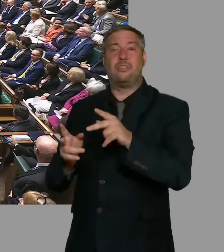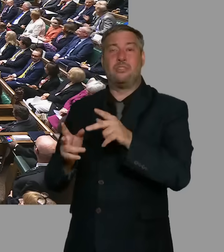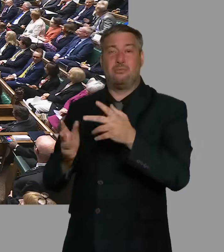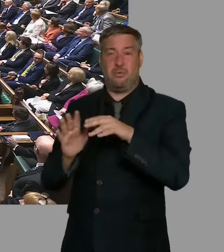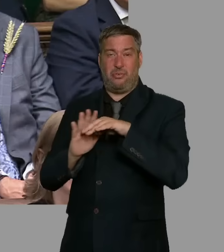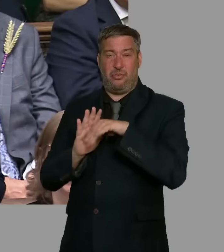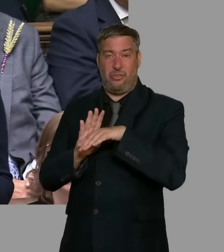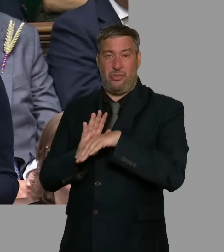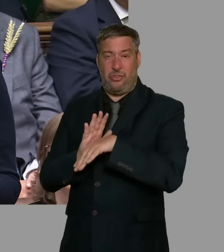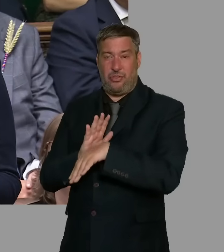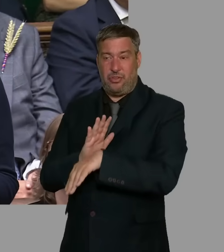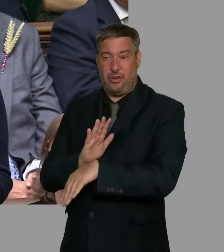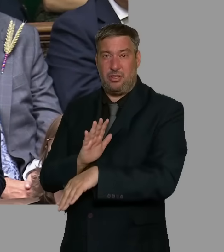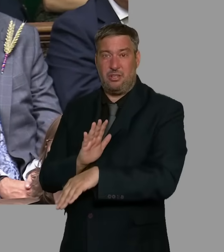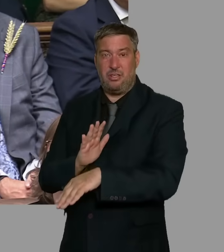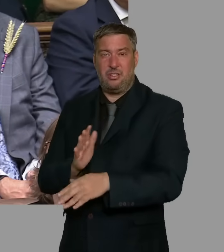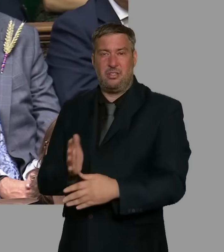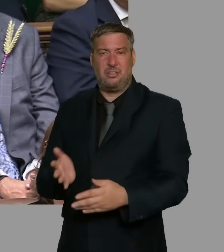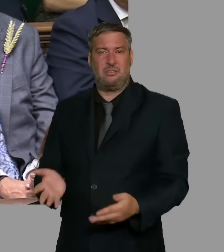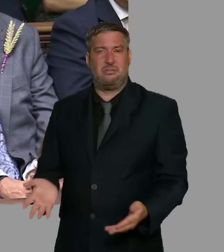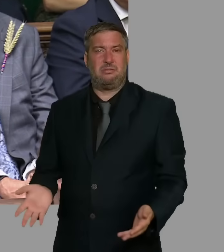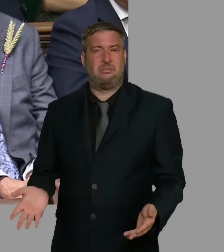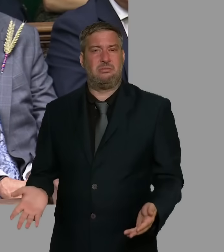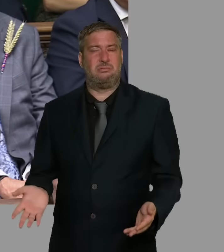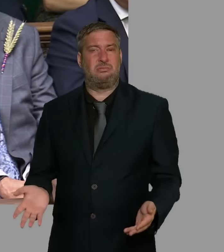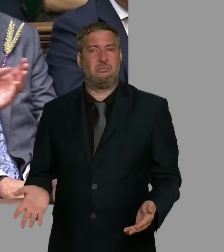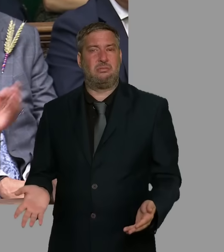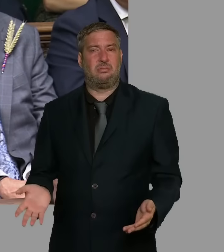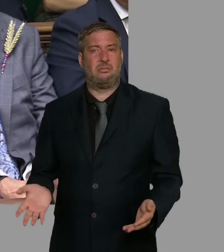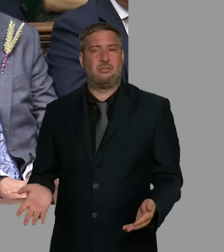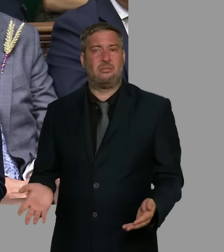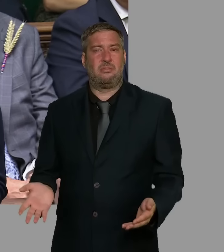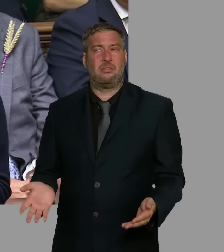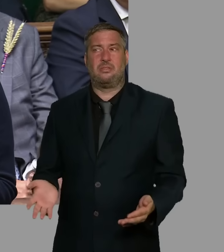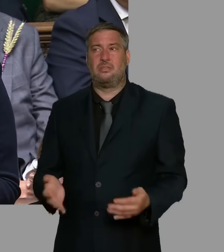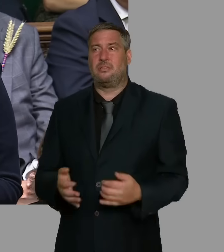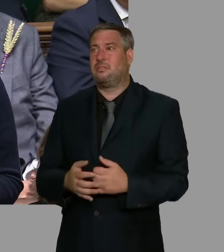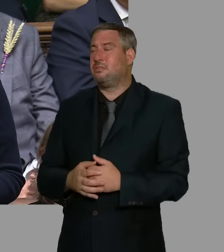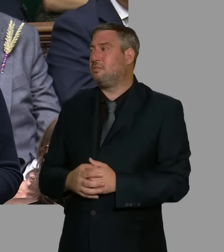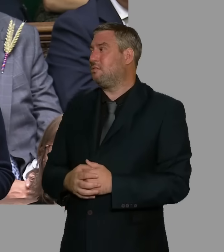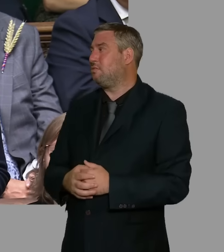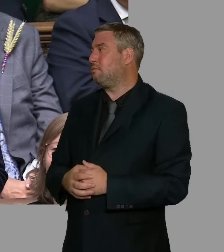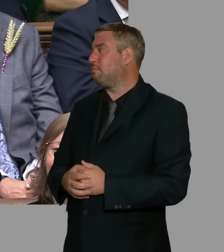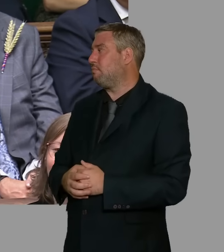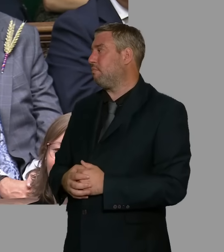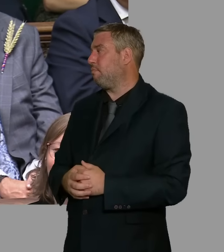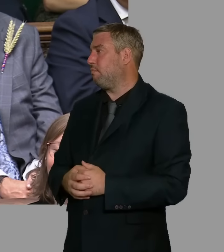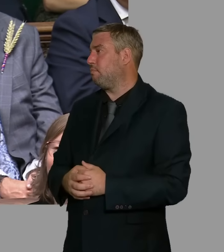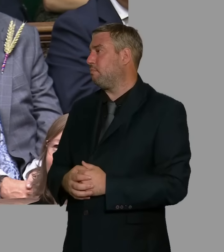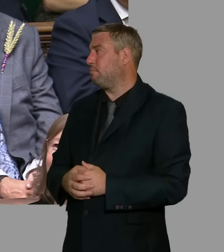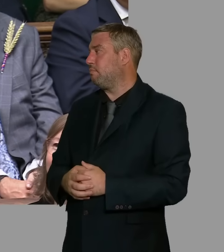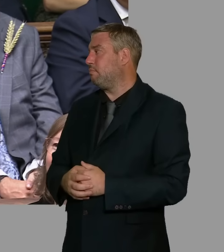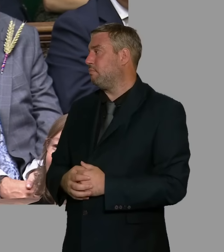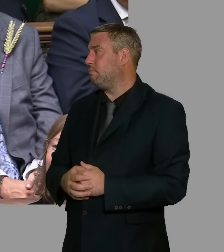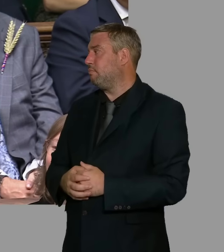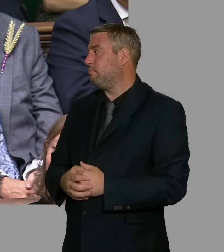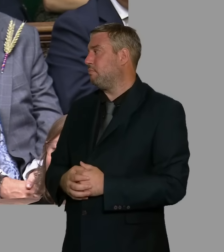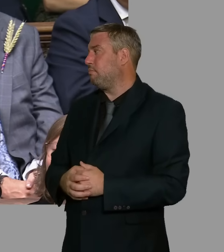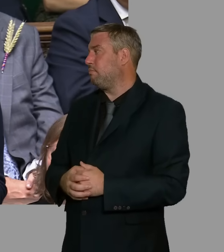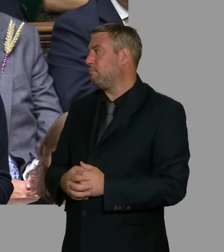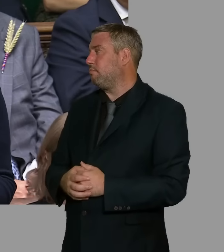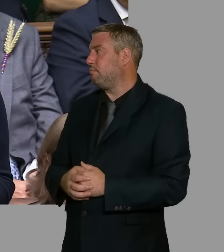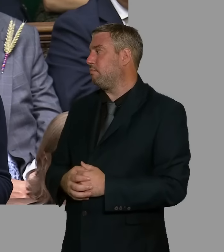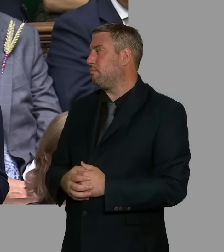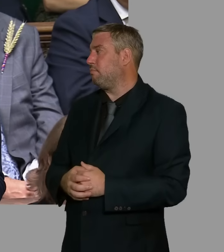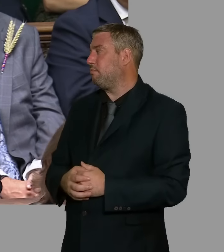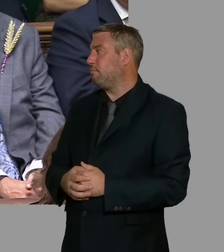Thank you, Mr Speaker. After almost 2 decades of the SNP and 14 years of the Tories, Kirkcaldy High Street has been in a state of